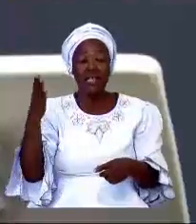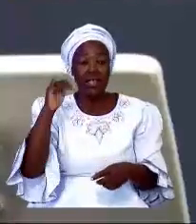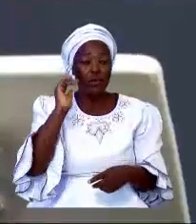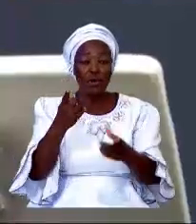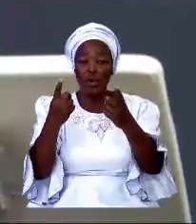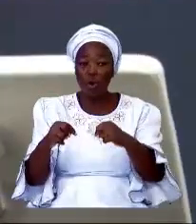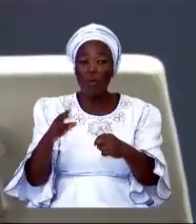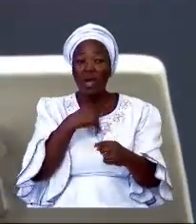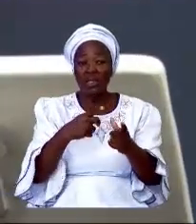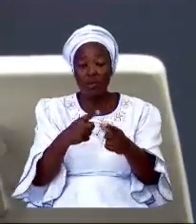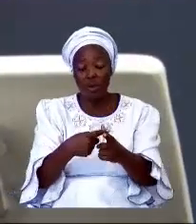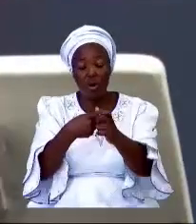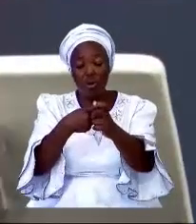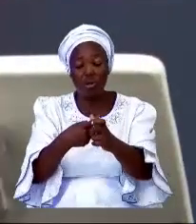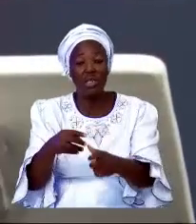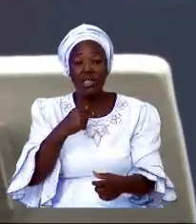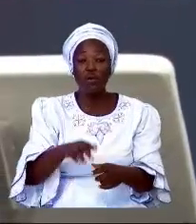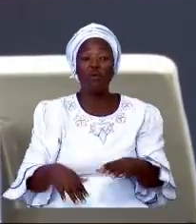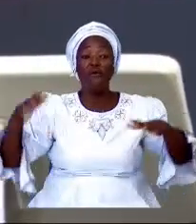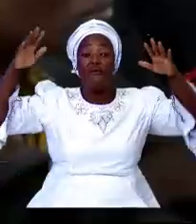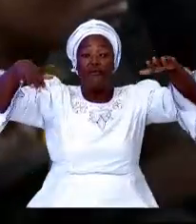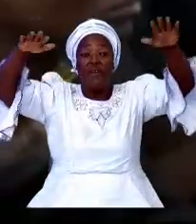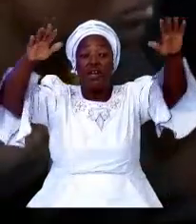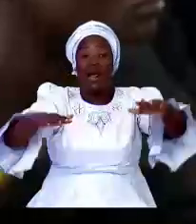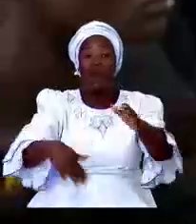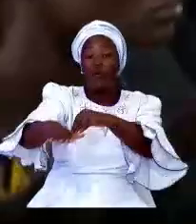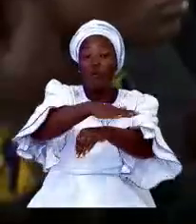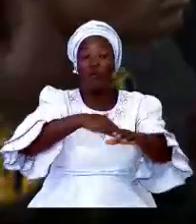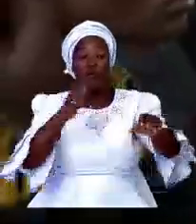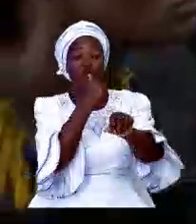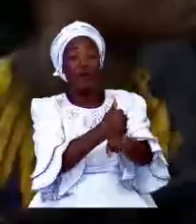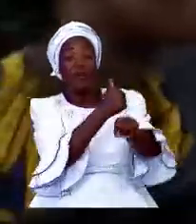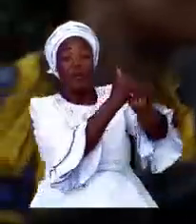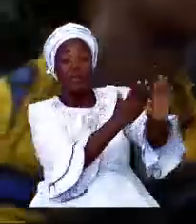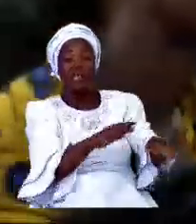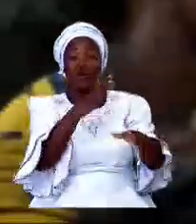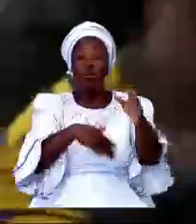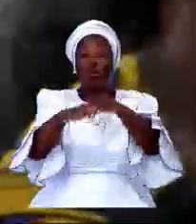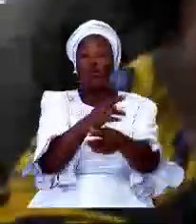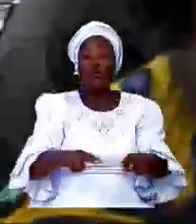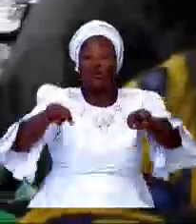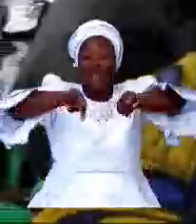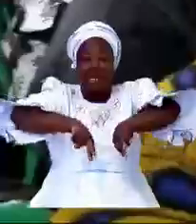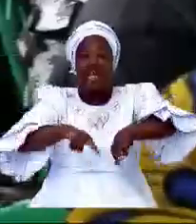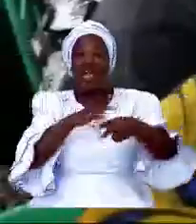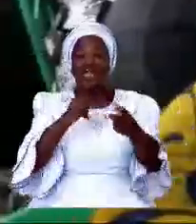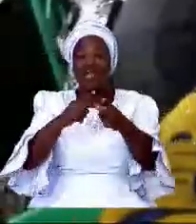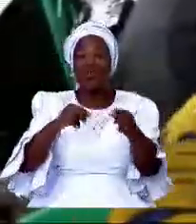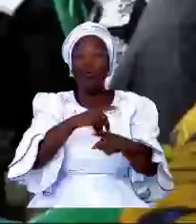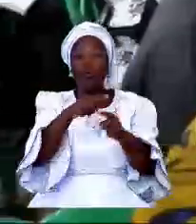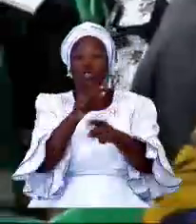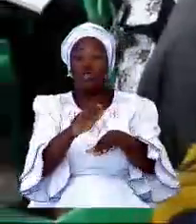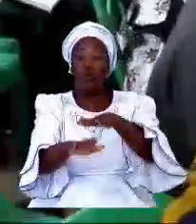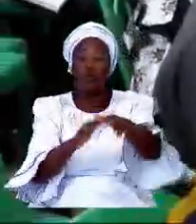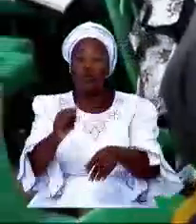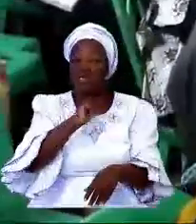strength. And then it says, they will come and they will run, they will fly over mountains